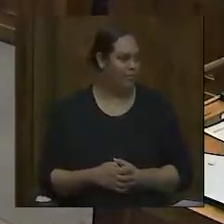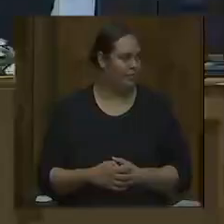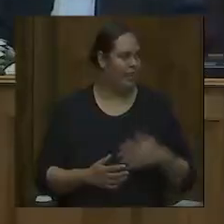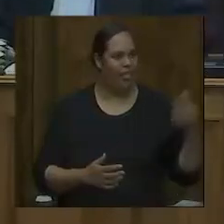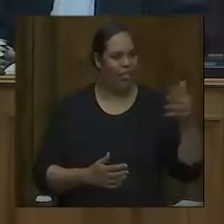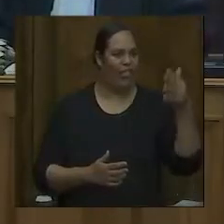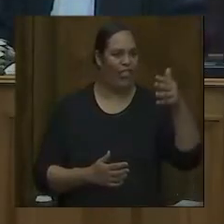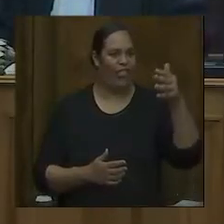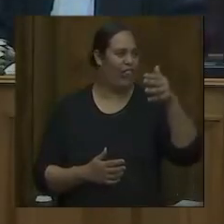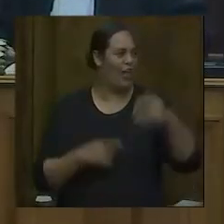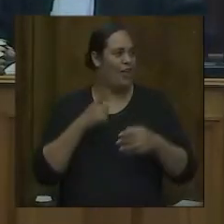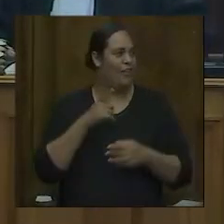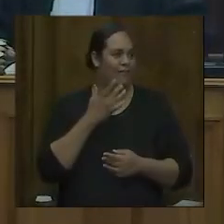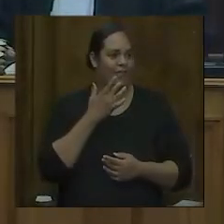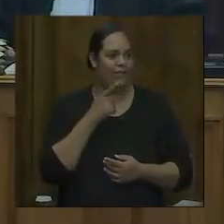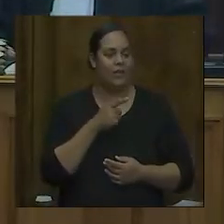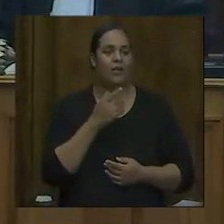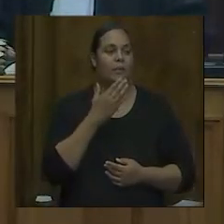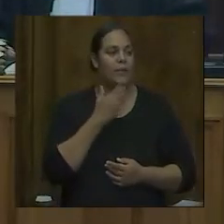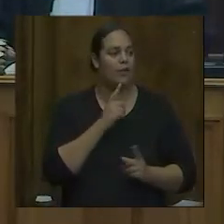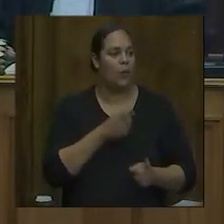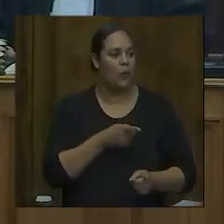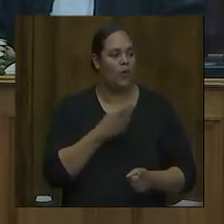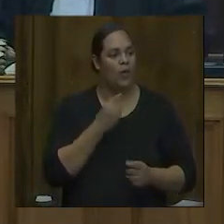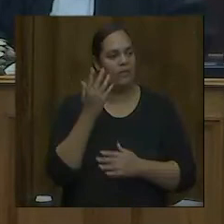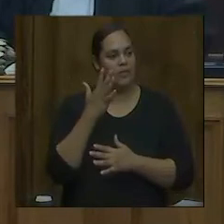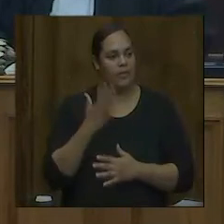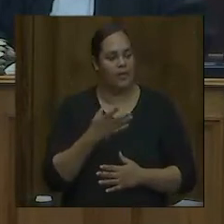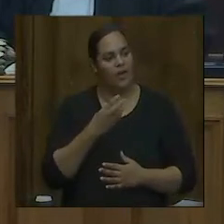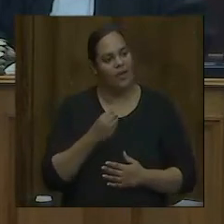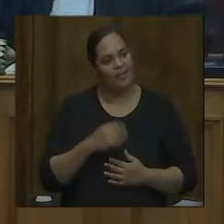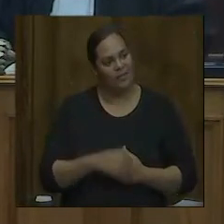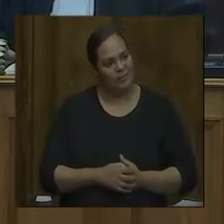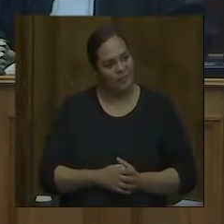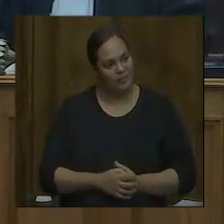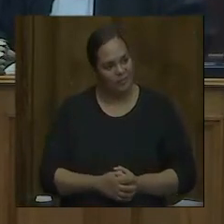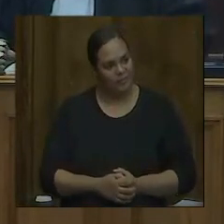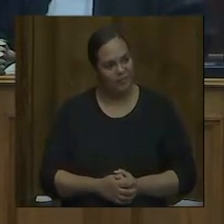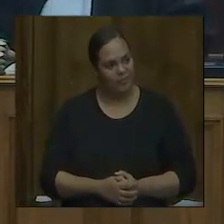Order, please, members. You have a speaker on the floor. You may proceed, Honourable Gopi.